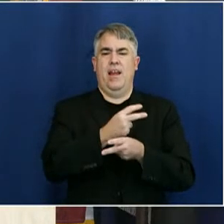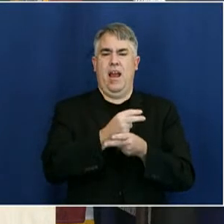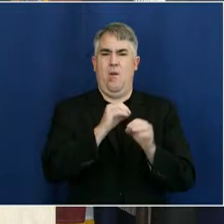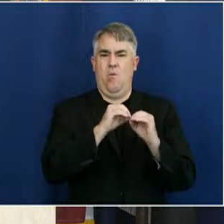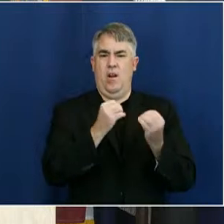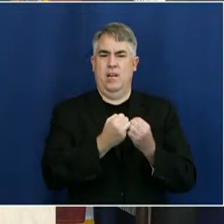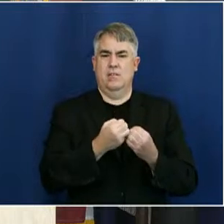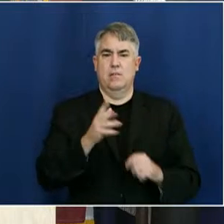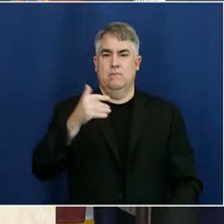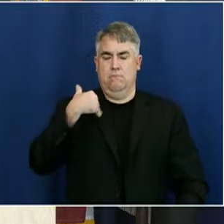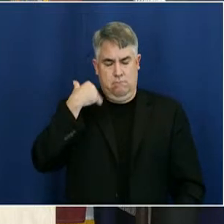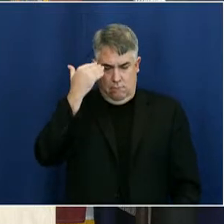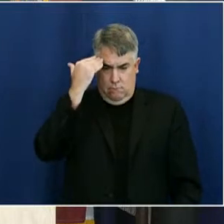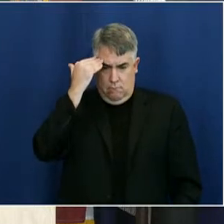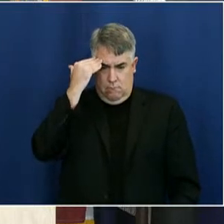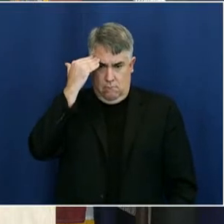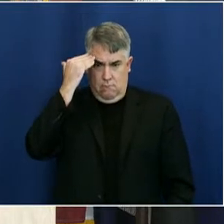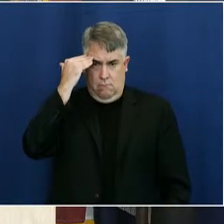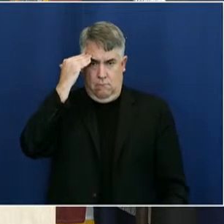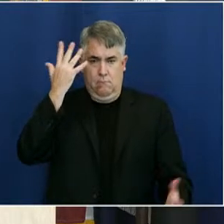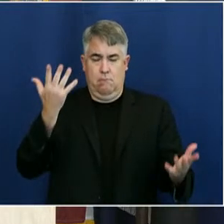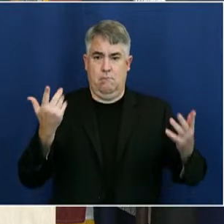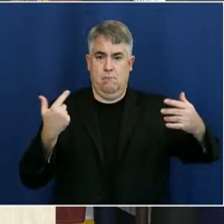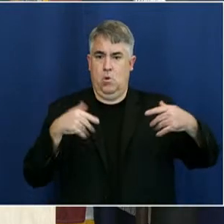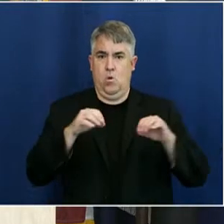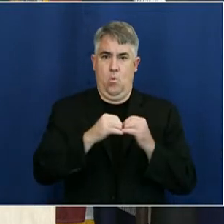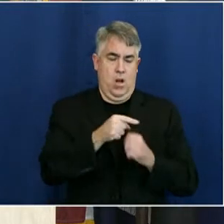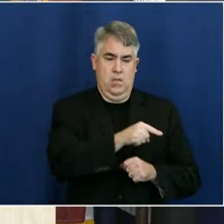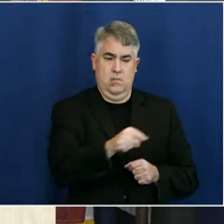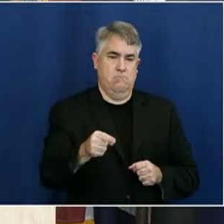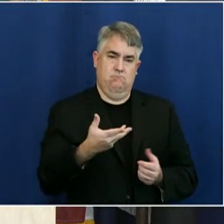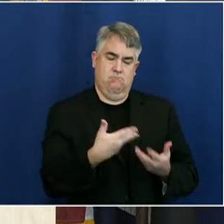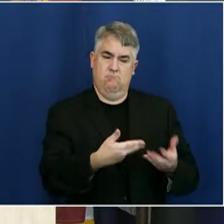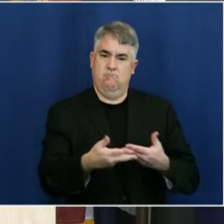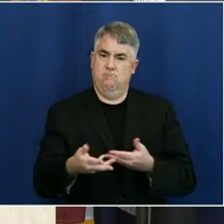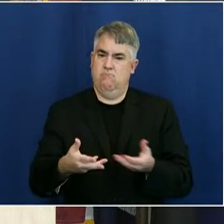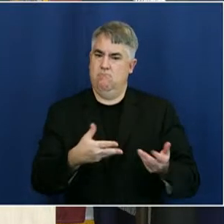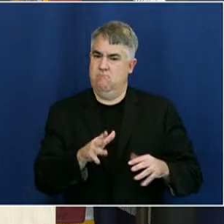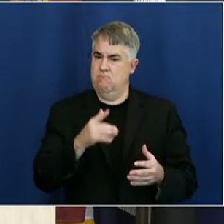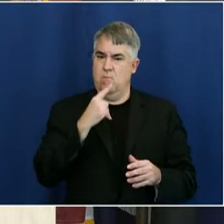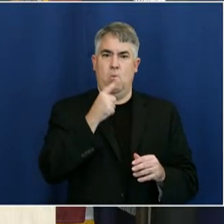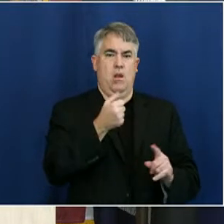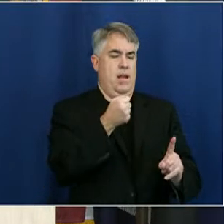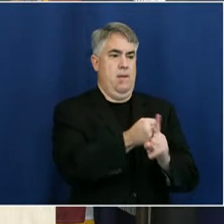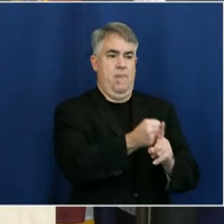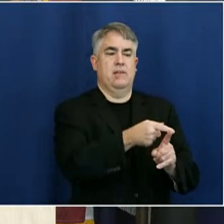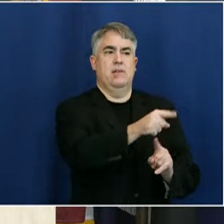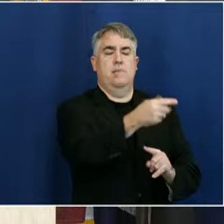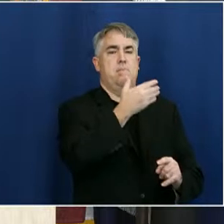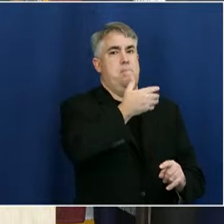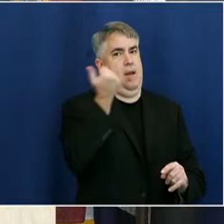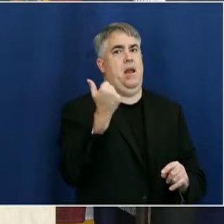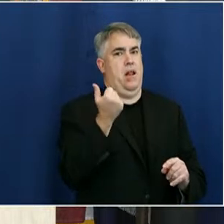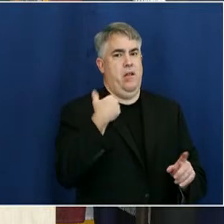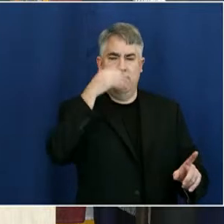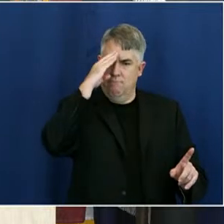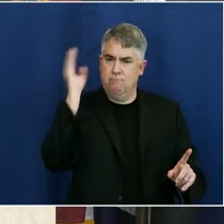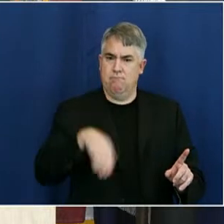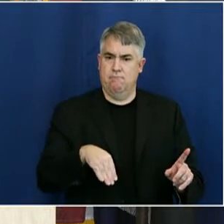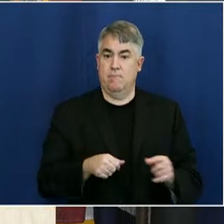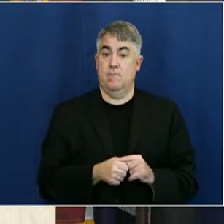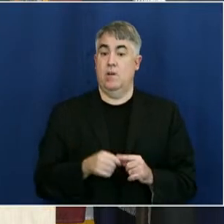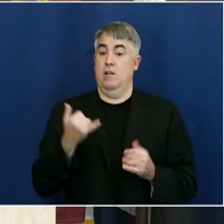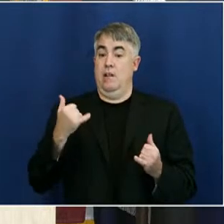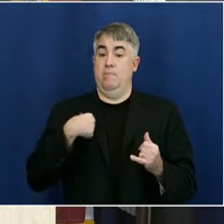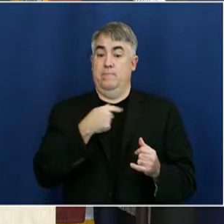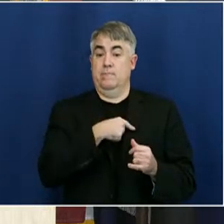know exactly how these Promotoras programs work and how the impact that they can really have in our community. And so we are going to put a lot of our